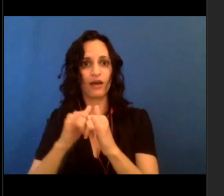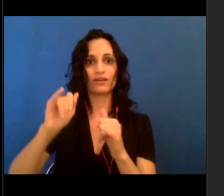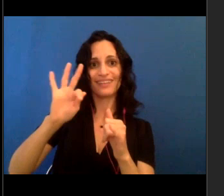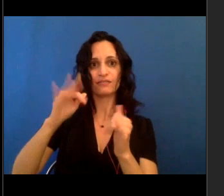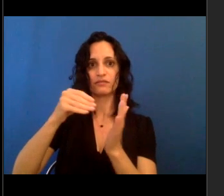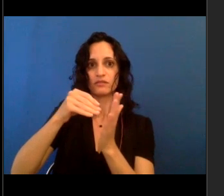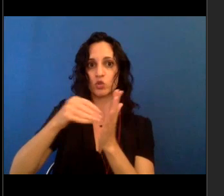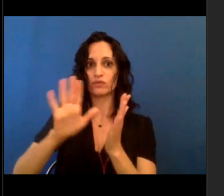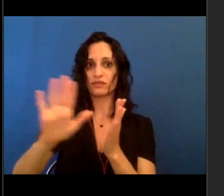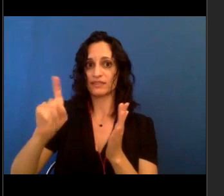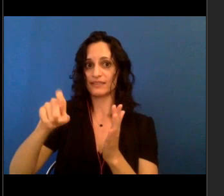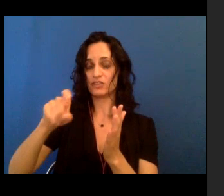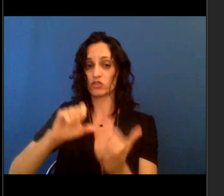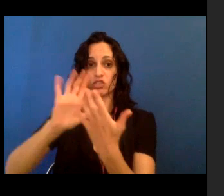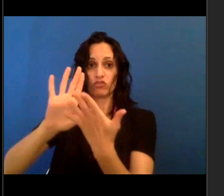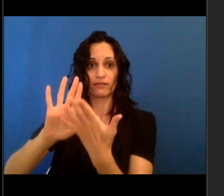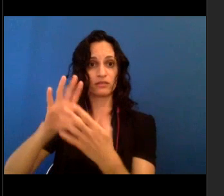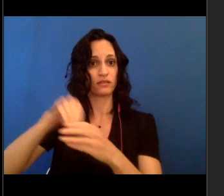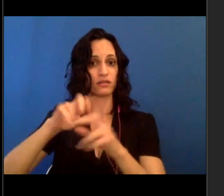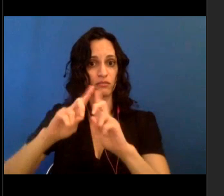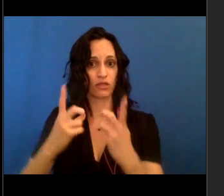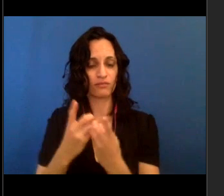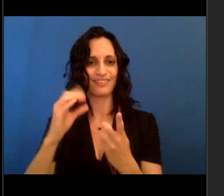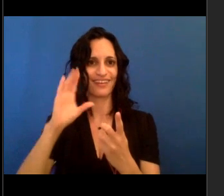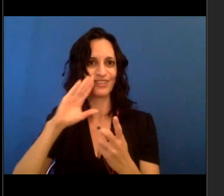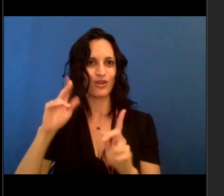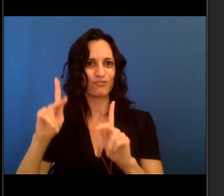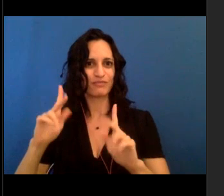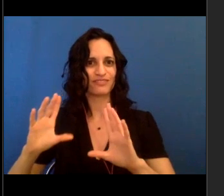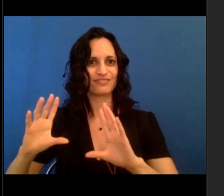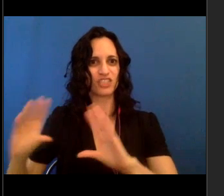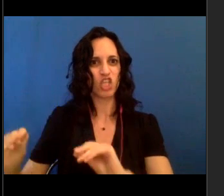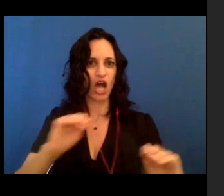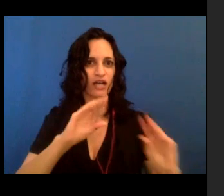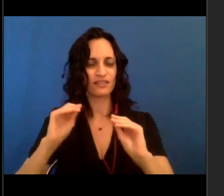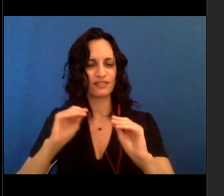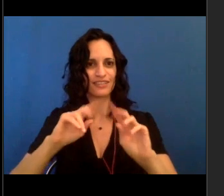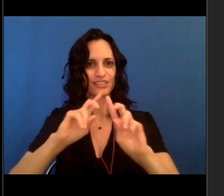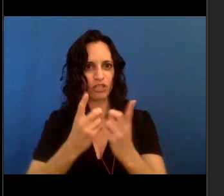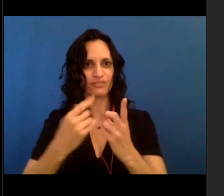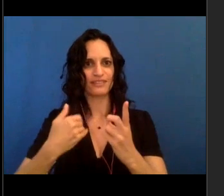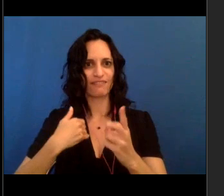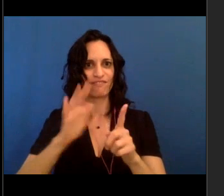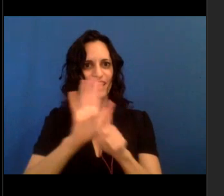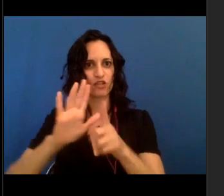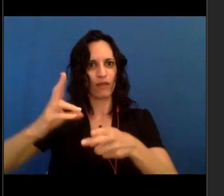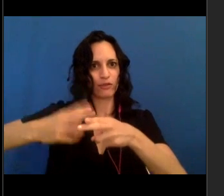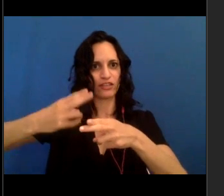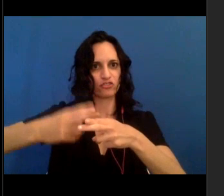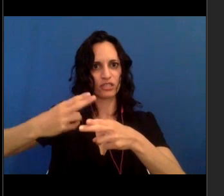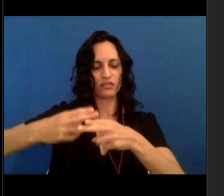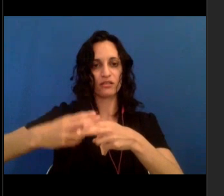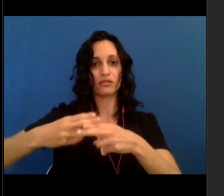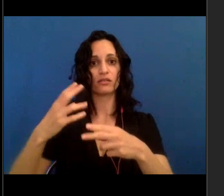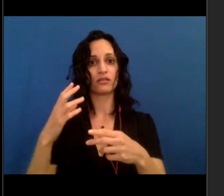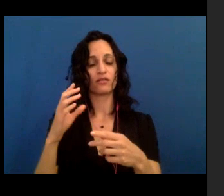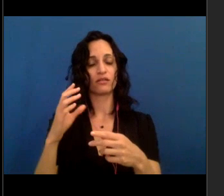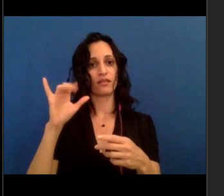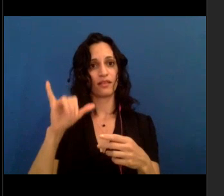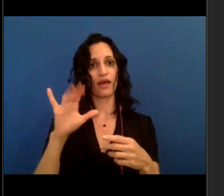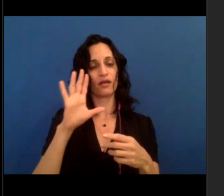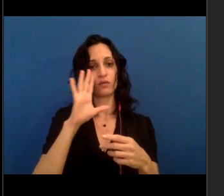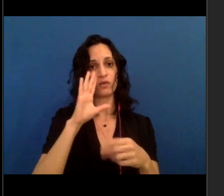department. And, people talk, departments have reputations. And so that's going to determine what types